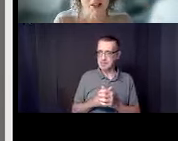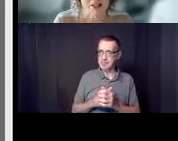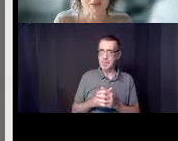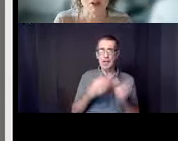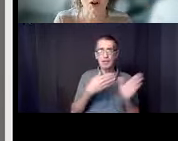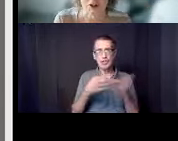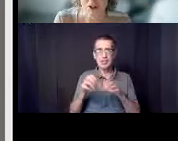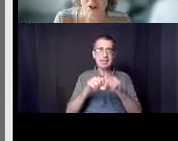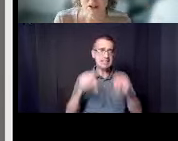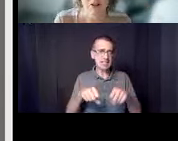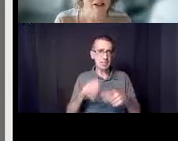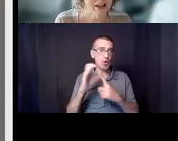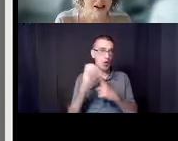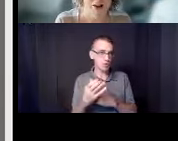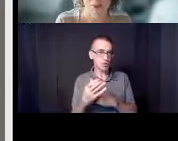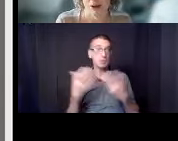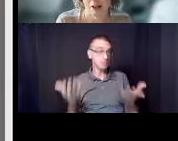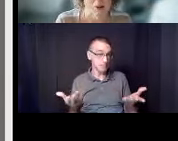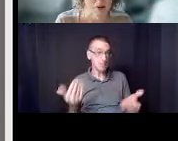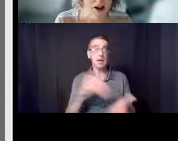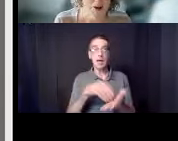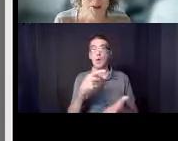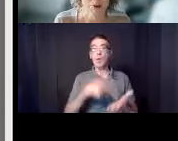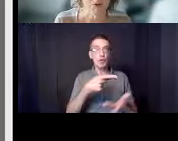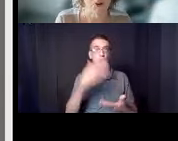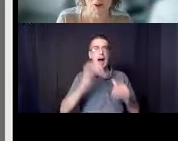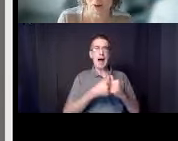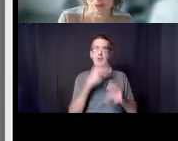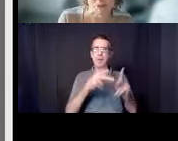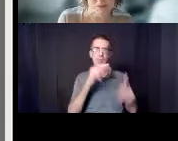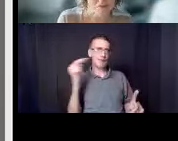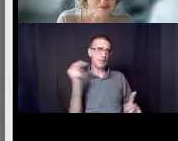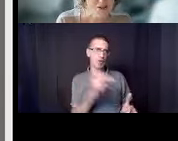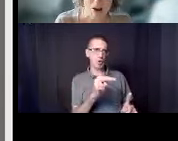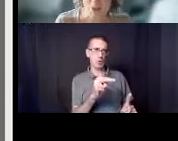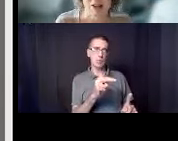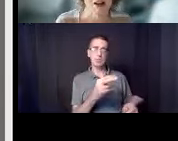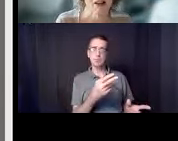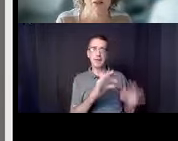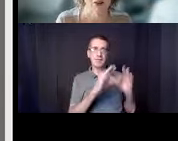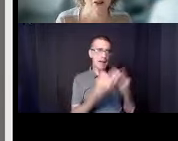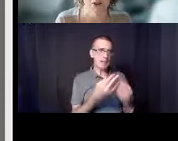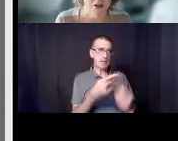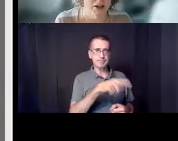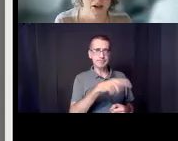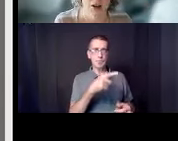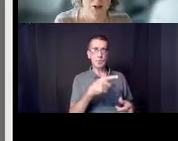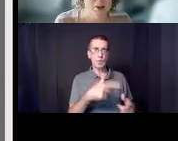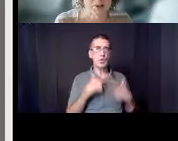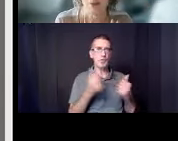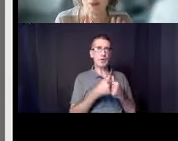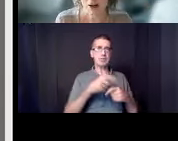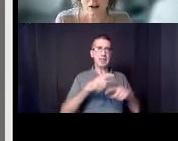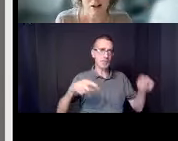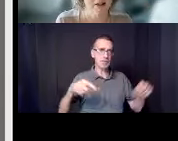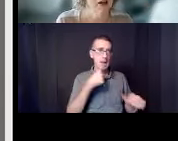Shifting systems culture. So again, how do people view families that live with adversity? Do they